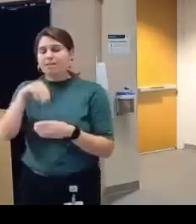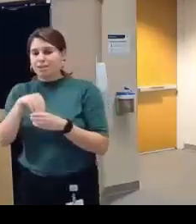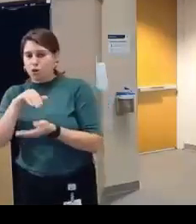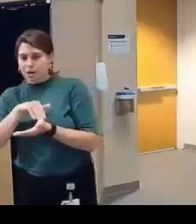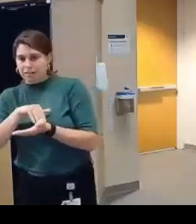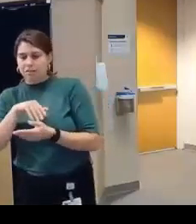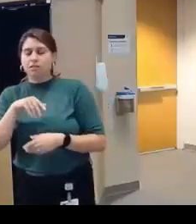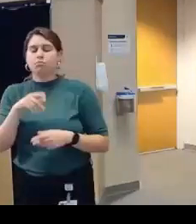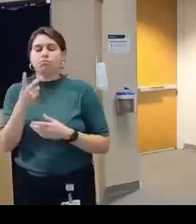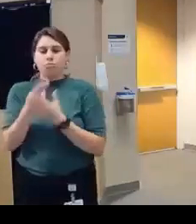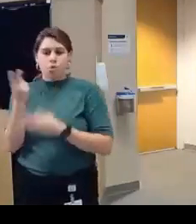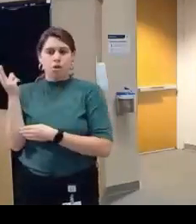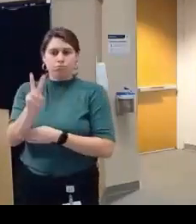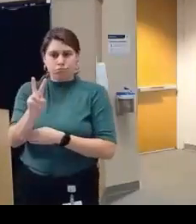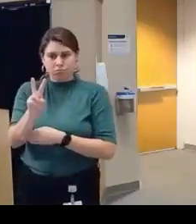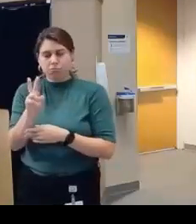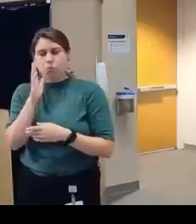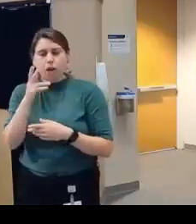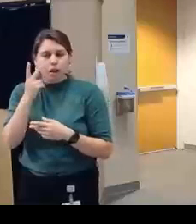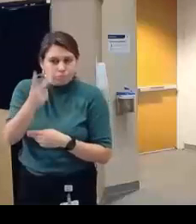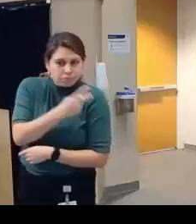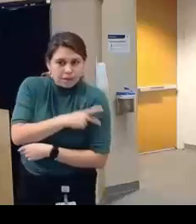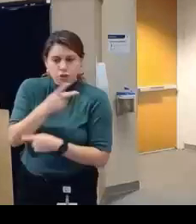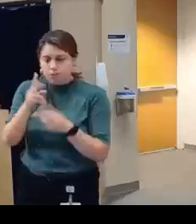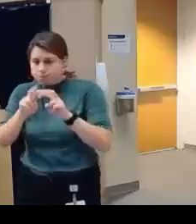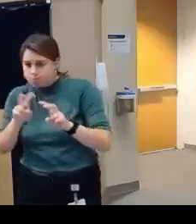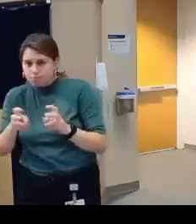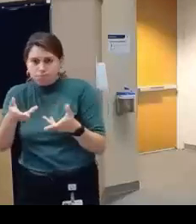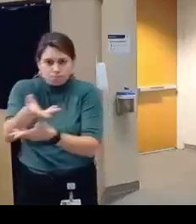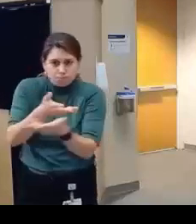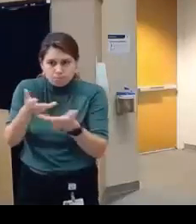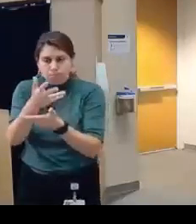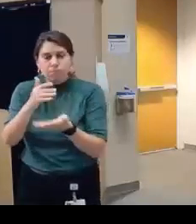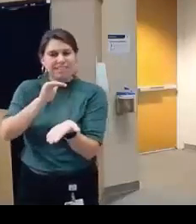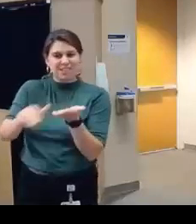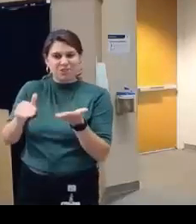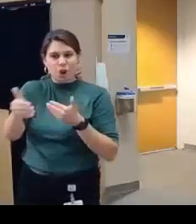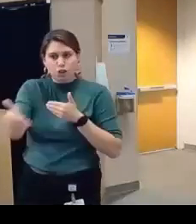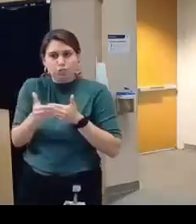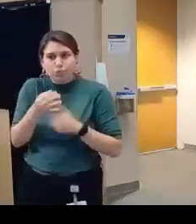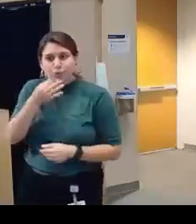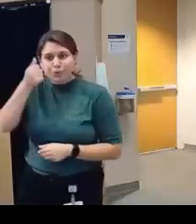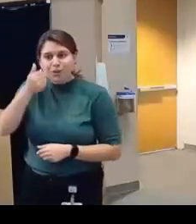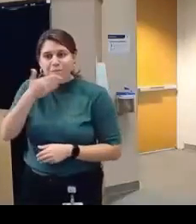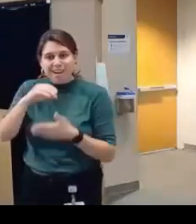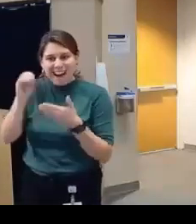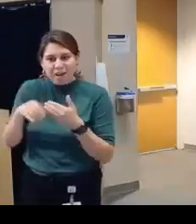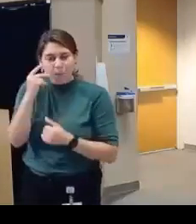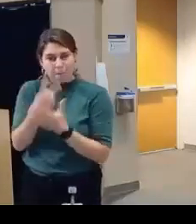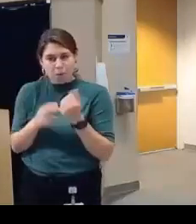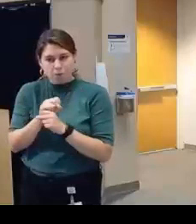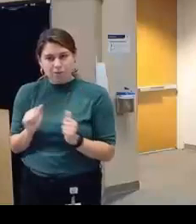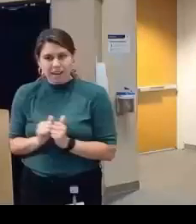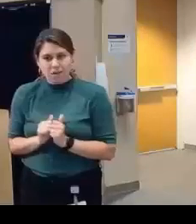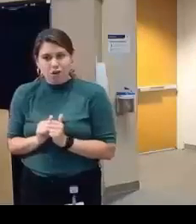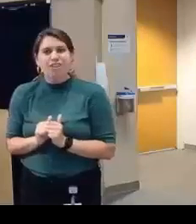each patient, and they address the needs of the patient while they're in the acute setting, and they get them discharged sooner, and they have better outcomes. And this just gives